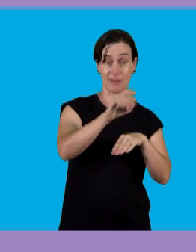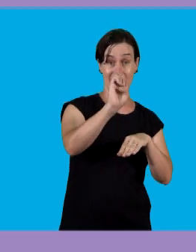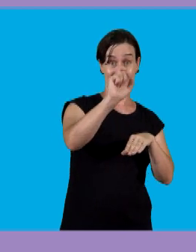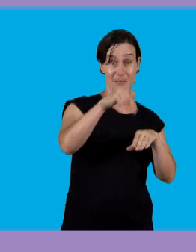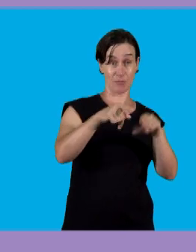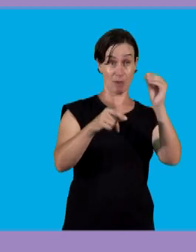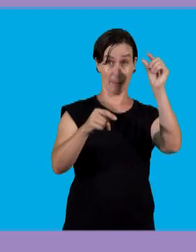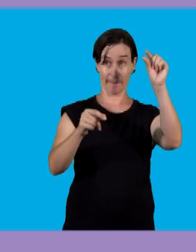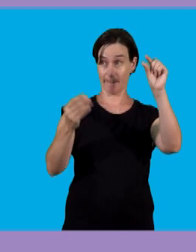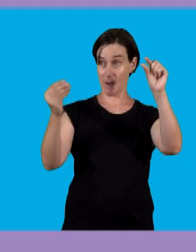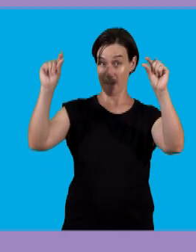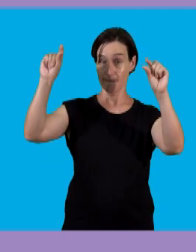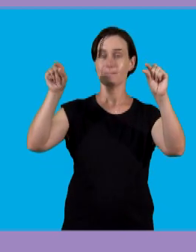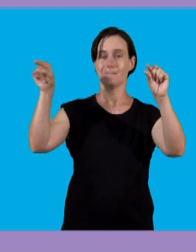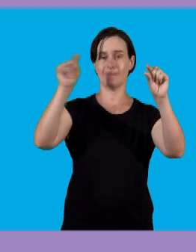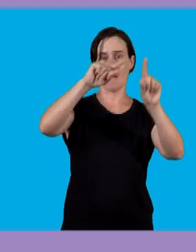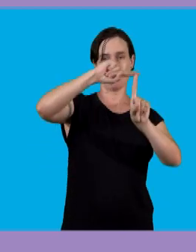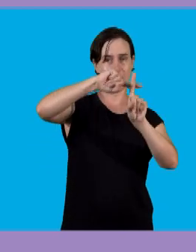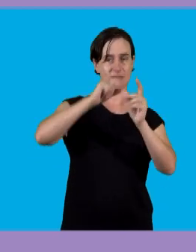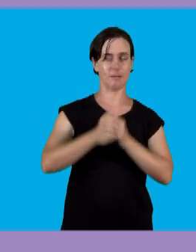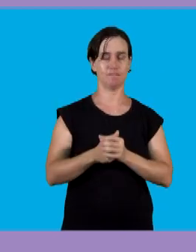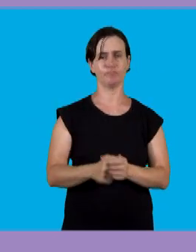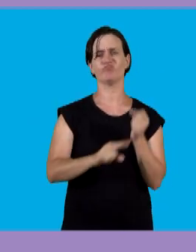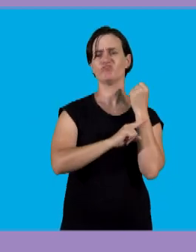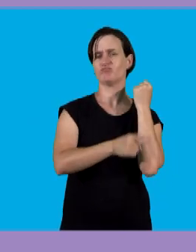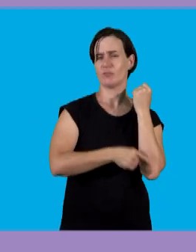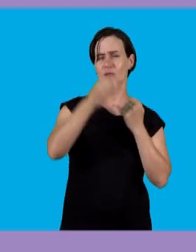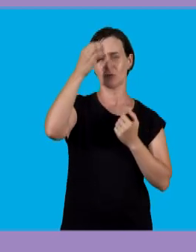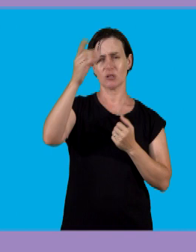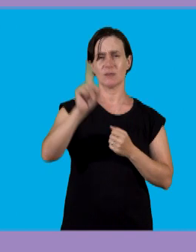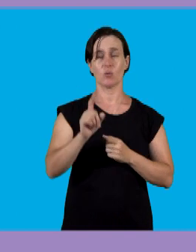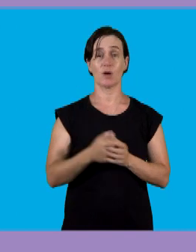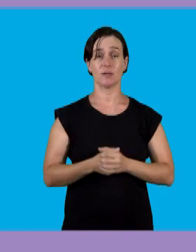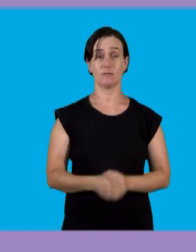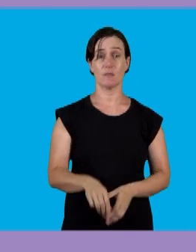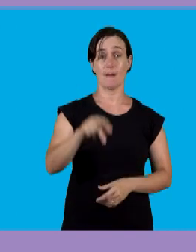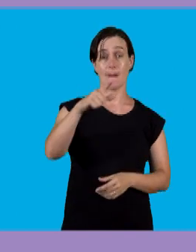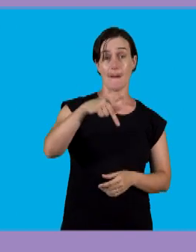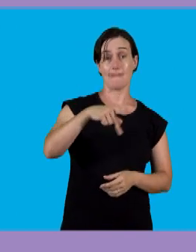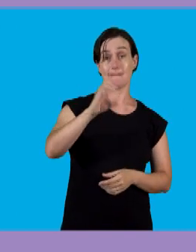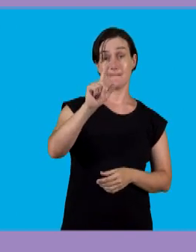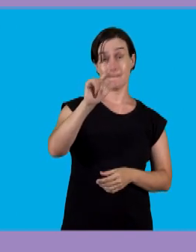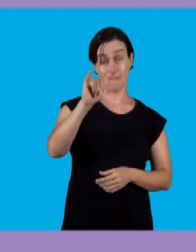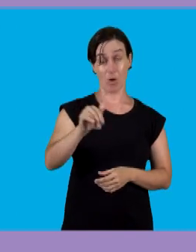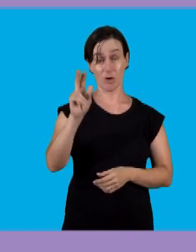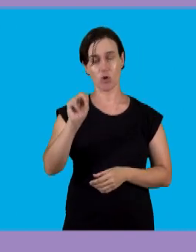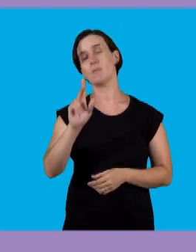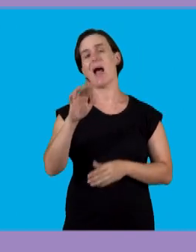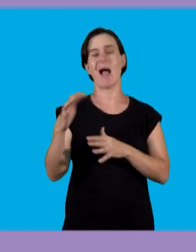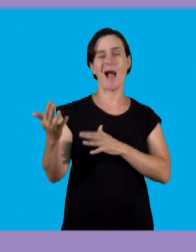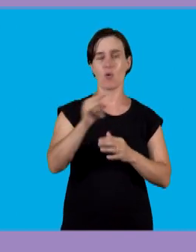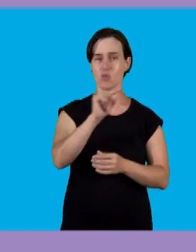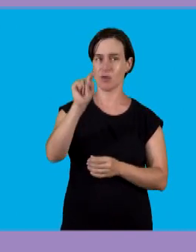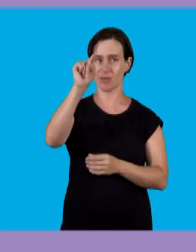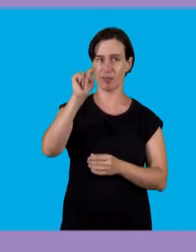Let's go on to the last concept in our concept map, and that is the division of polynomials. Now, firstly,